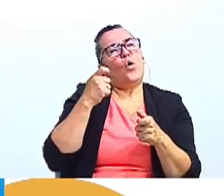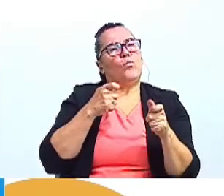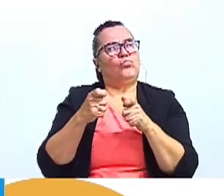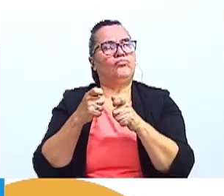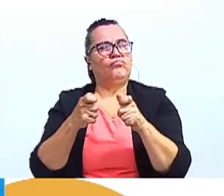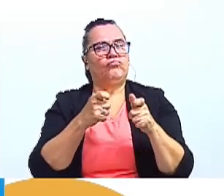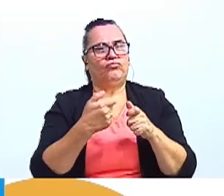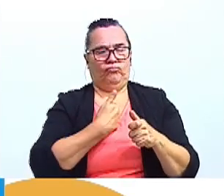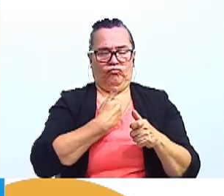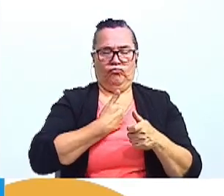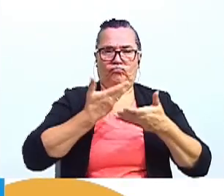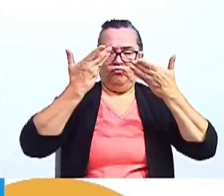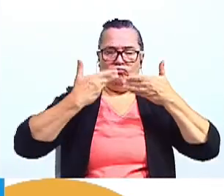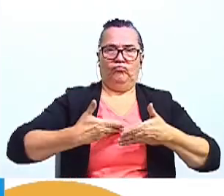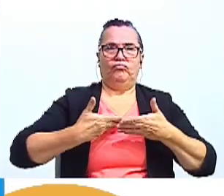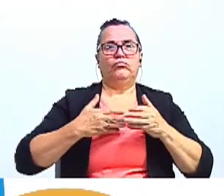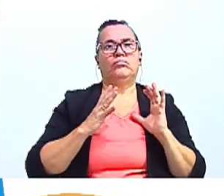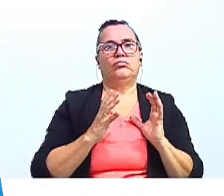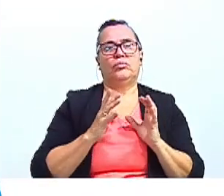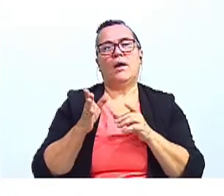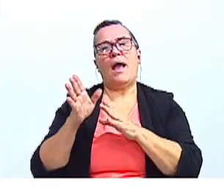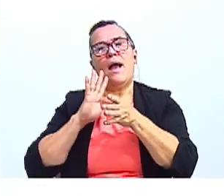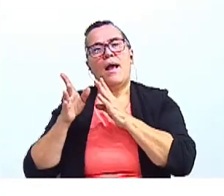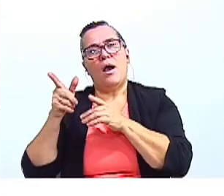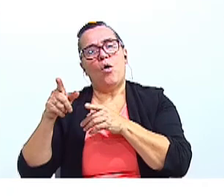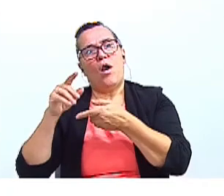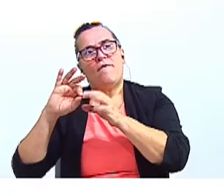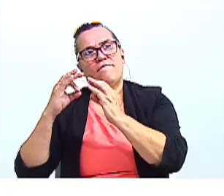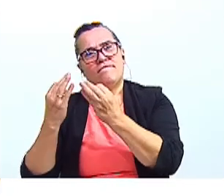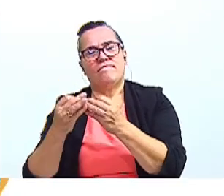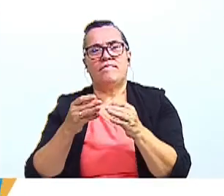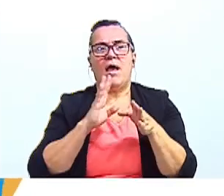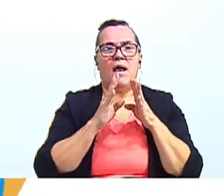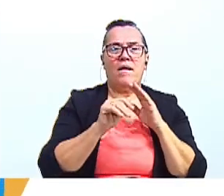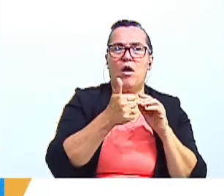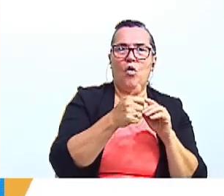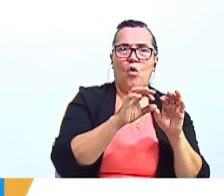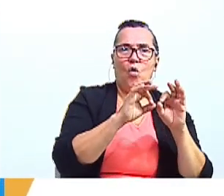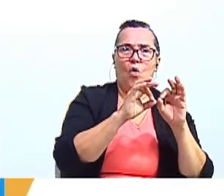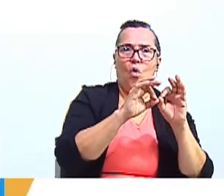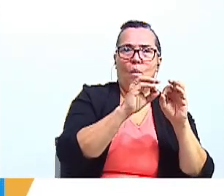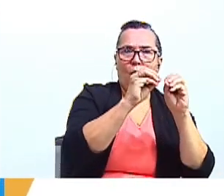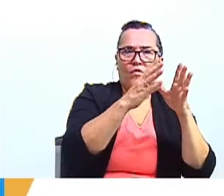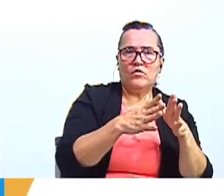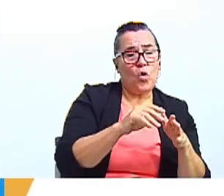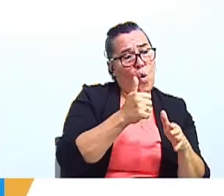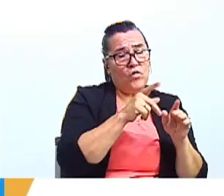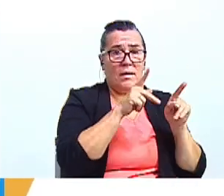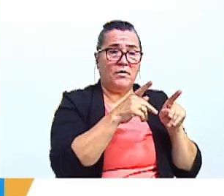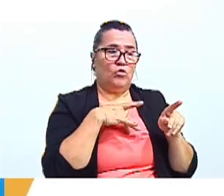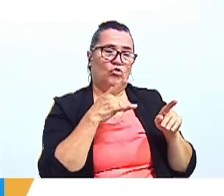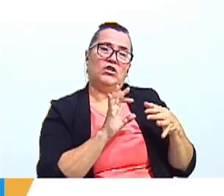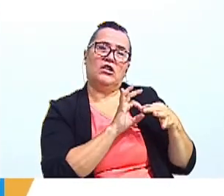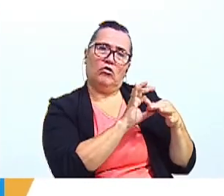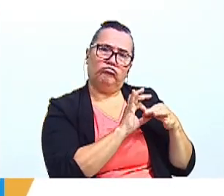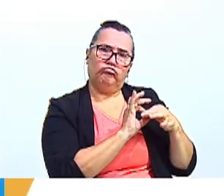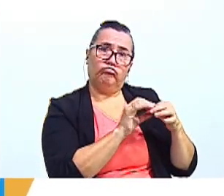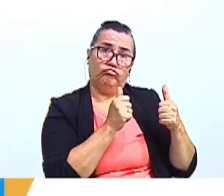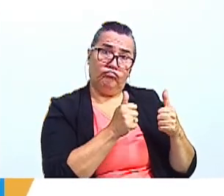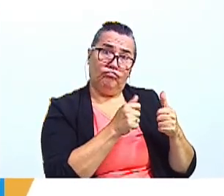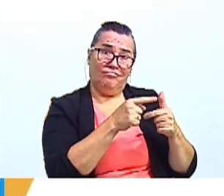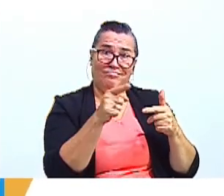right? Speak with your family, speak with a teacher, or any other person that you feel good with,